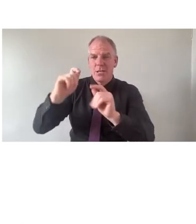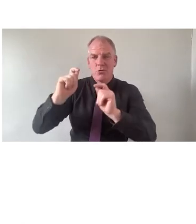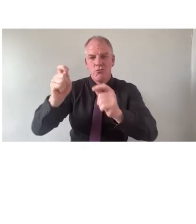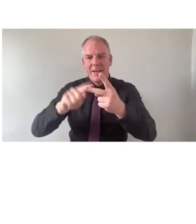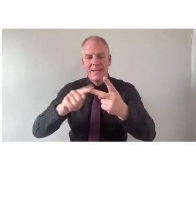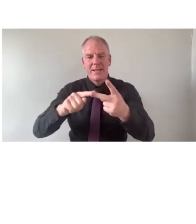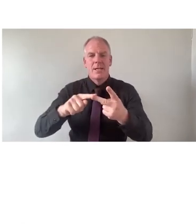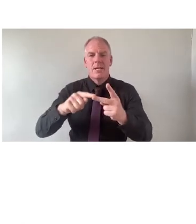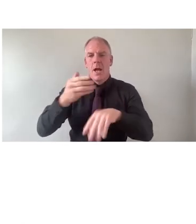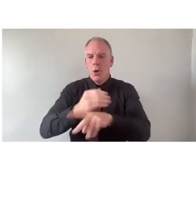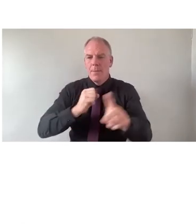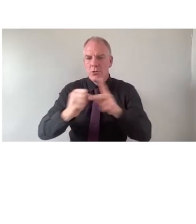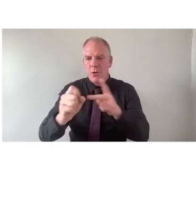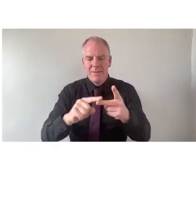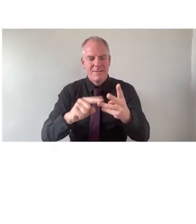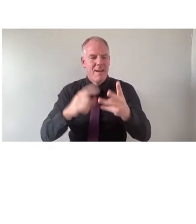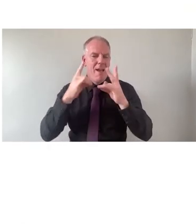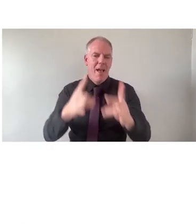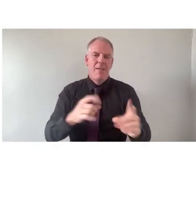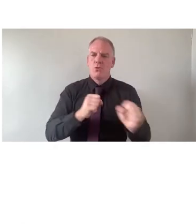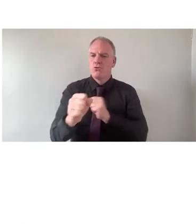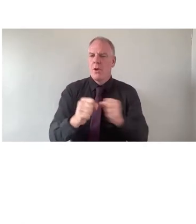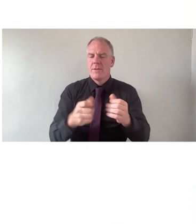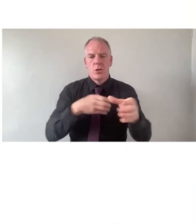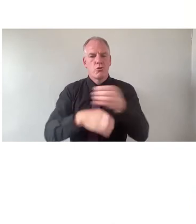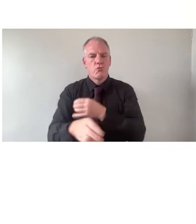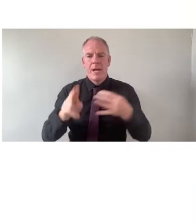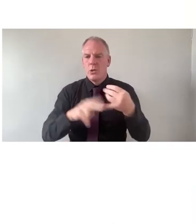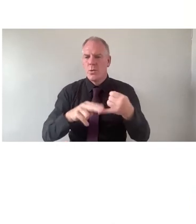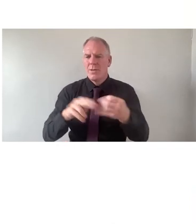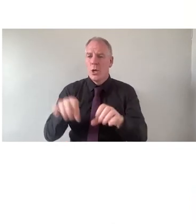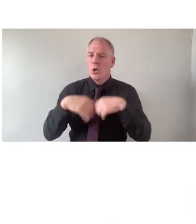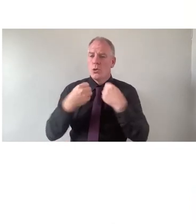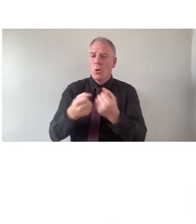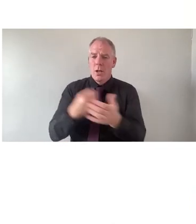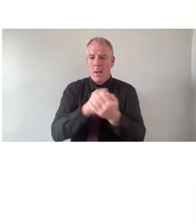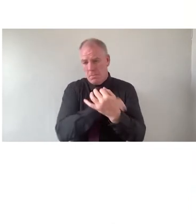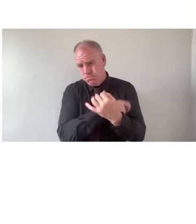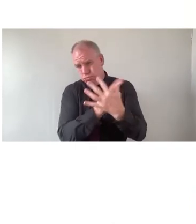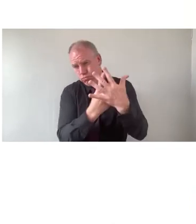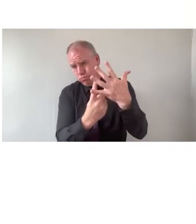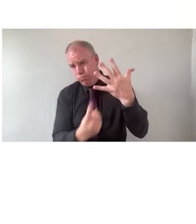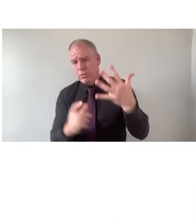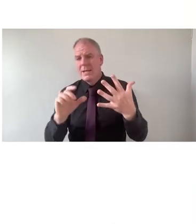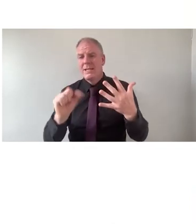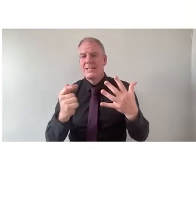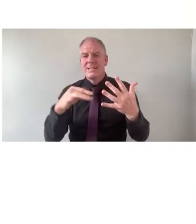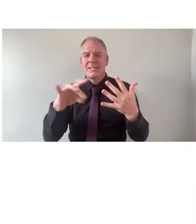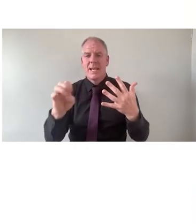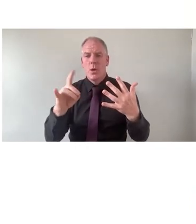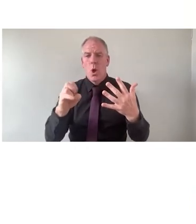employment services, health services, trade unions, the social economy. So really a wide range of stakeholders that can really